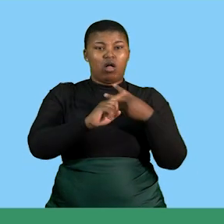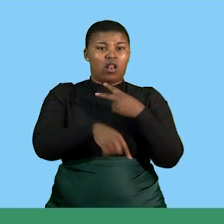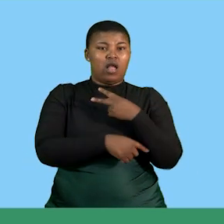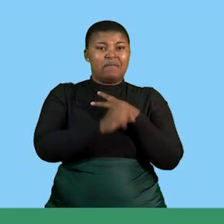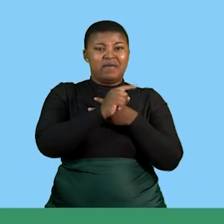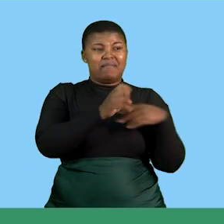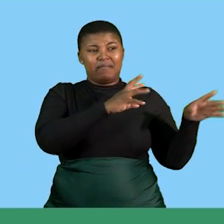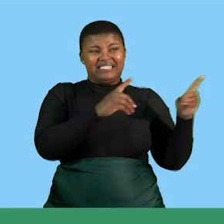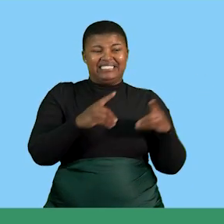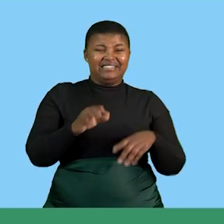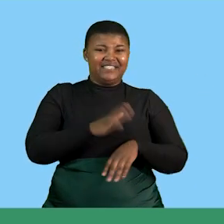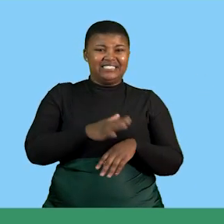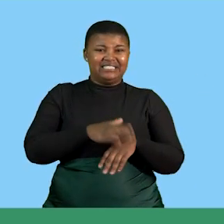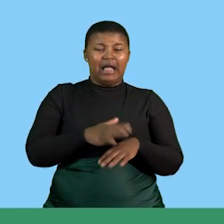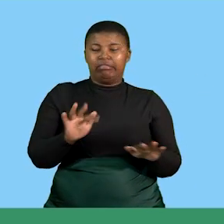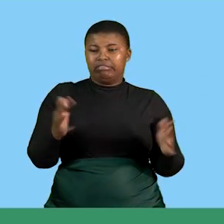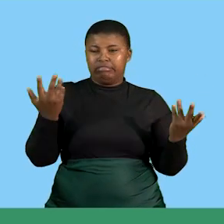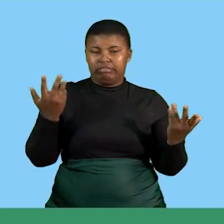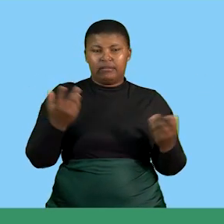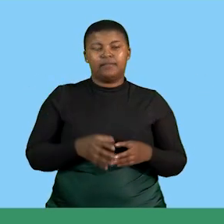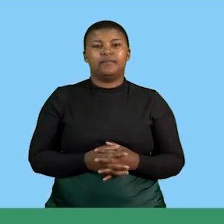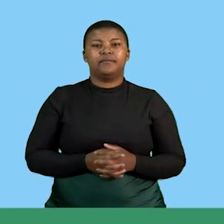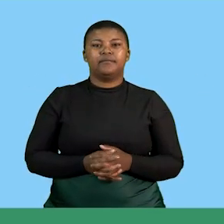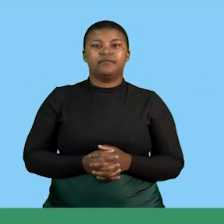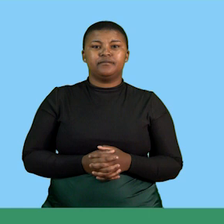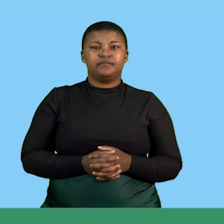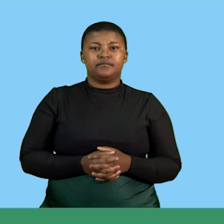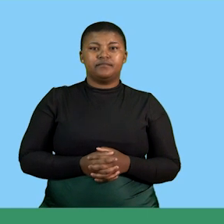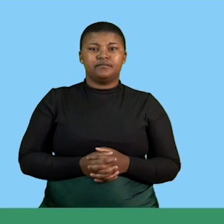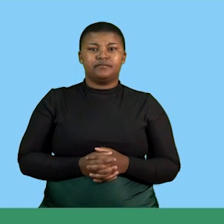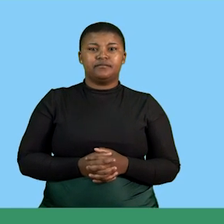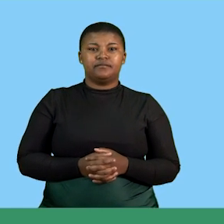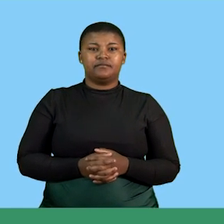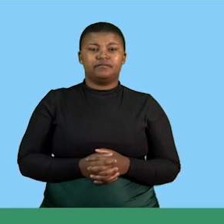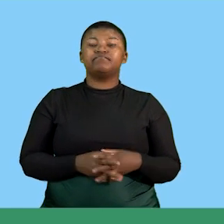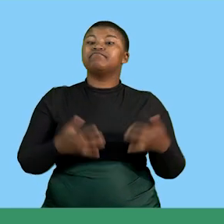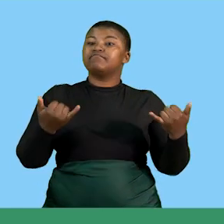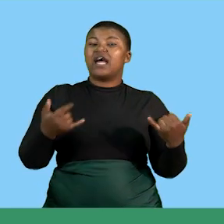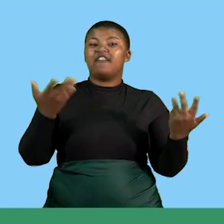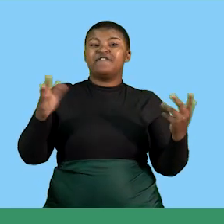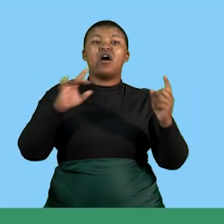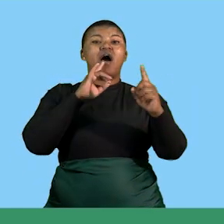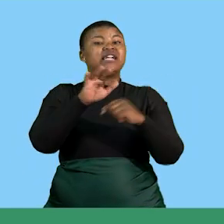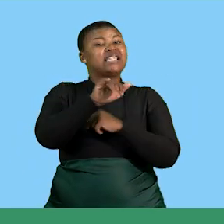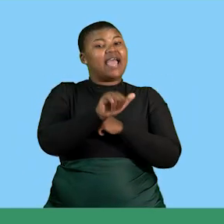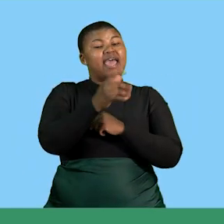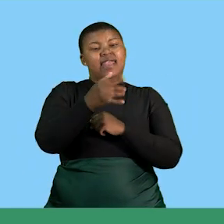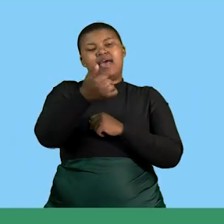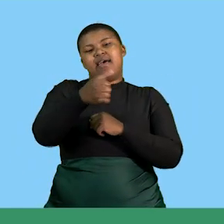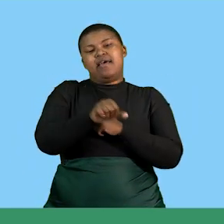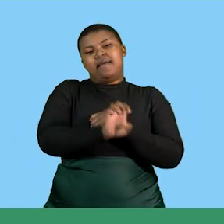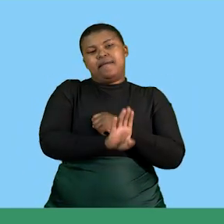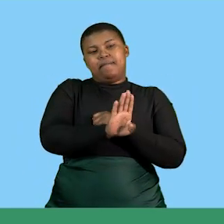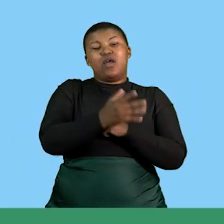course, their supplier, ABC Limited, is not delivering their products on time. So there we answered question A. We quoted